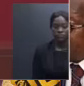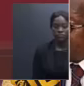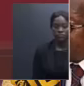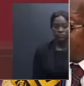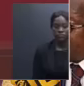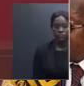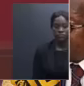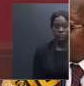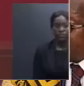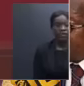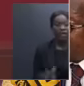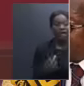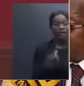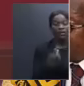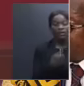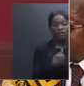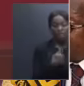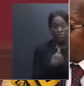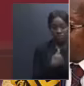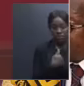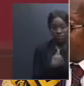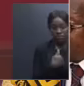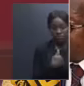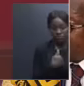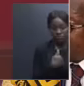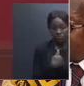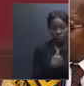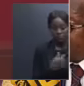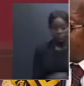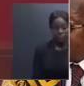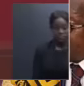I am therefore in further